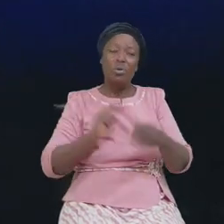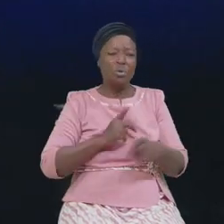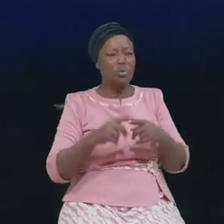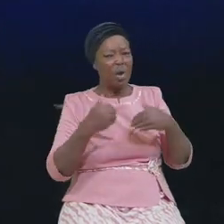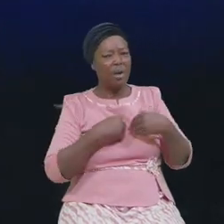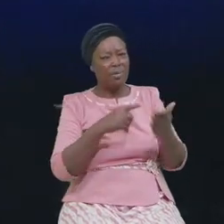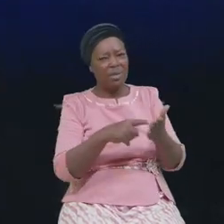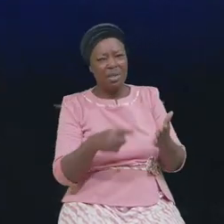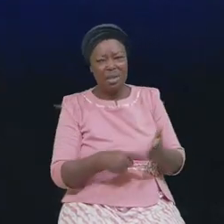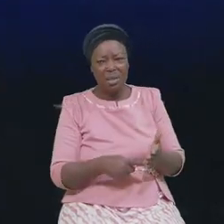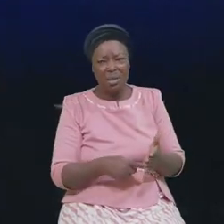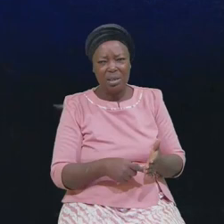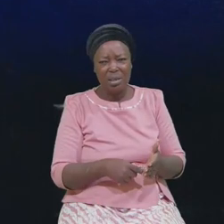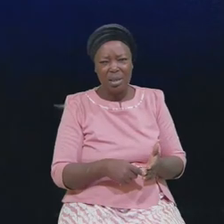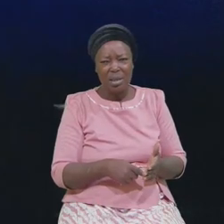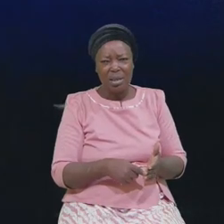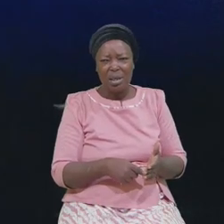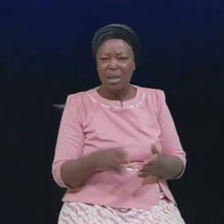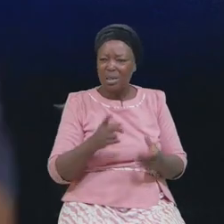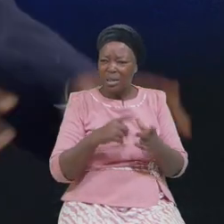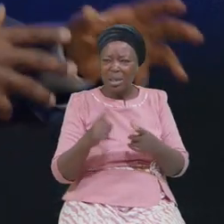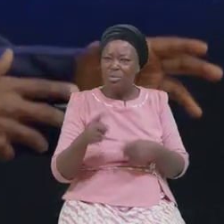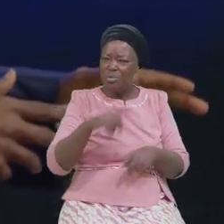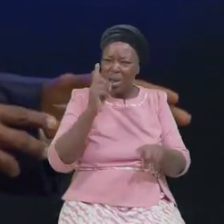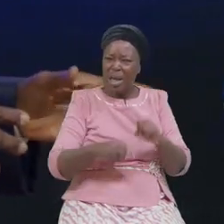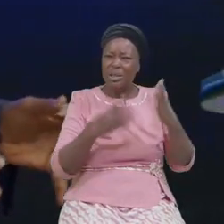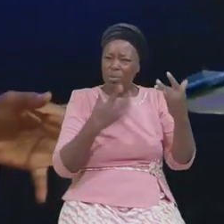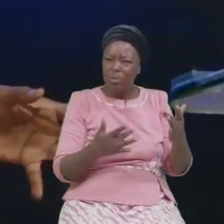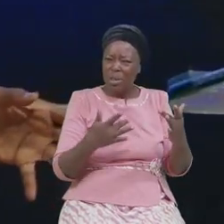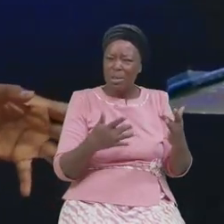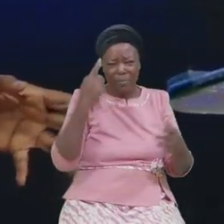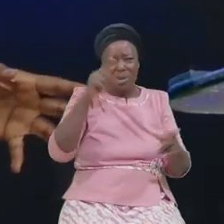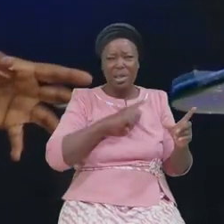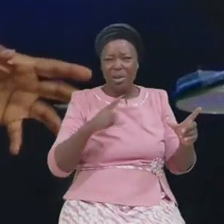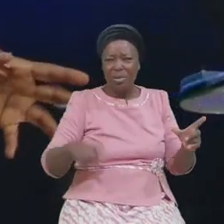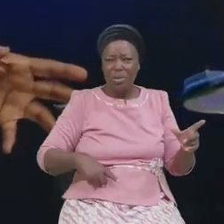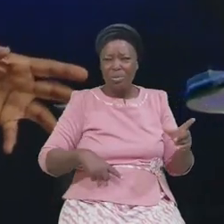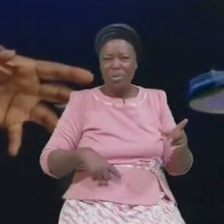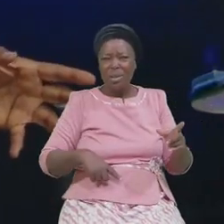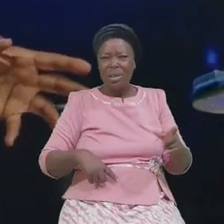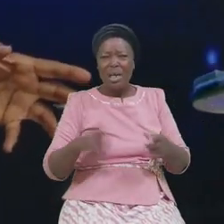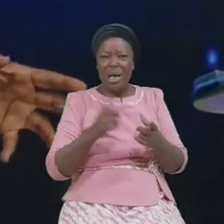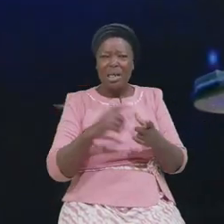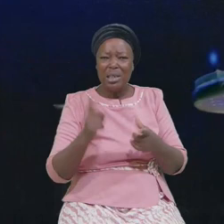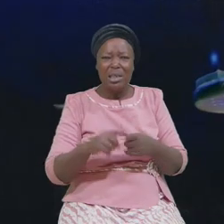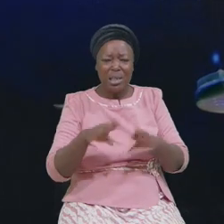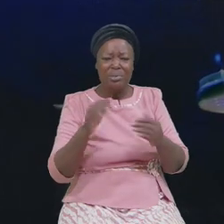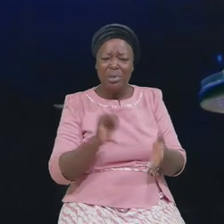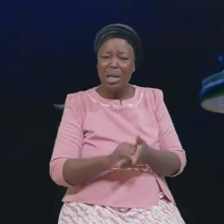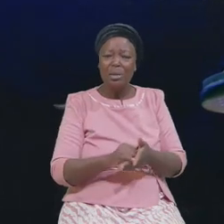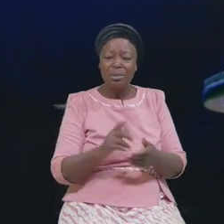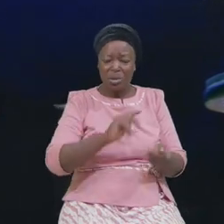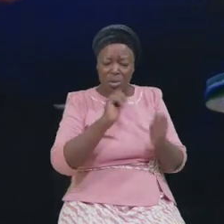look, he's giving you manna every day already. He's turning your bitter water to drinkable